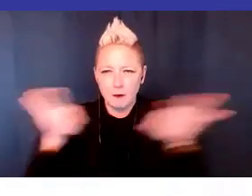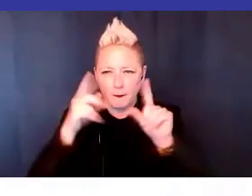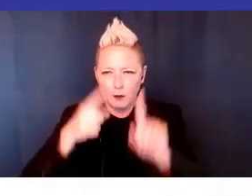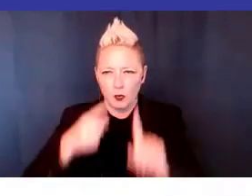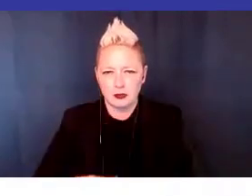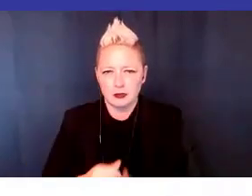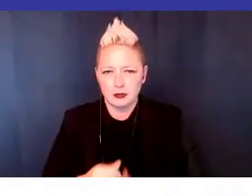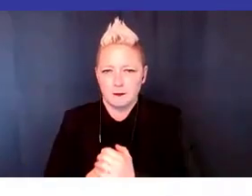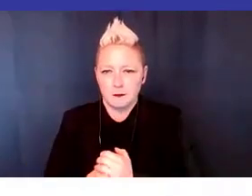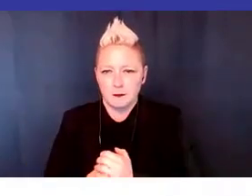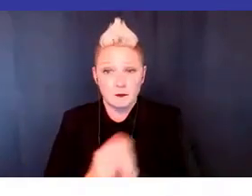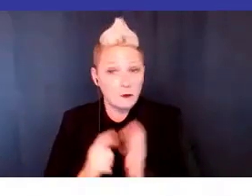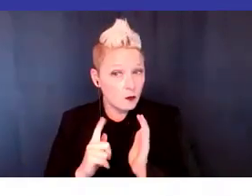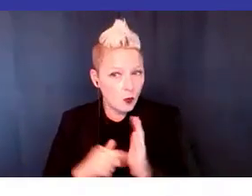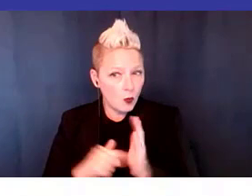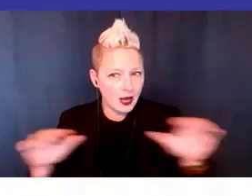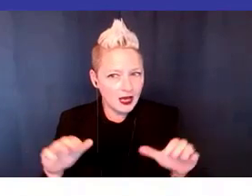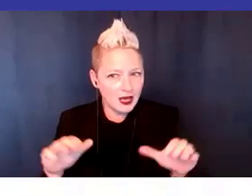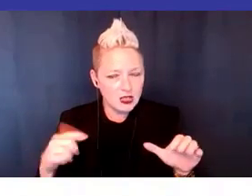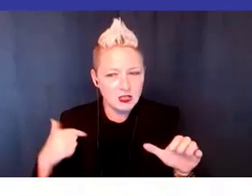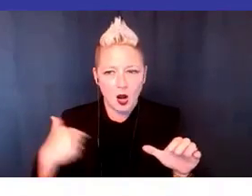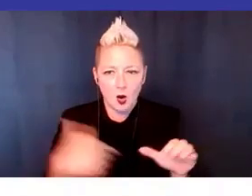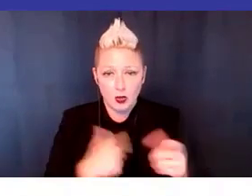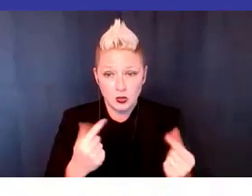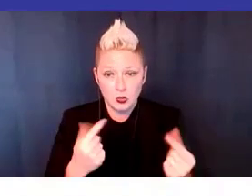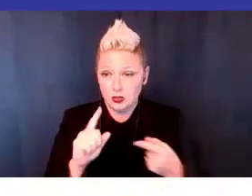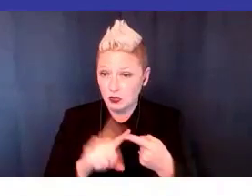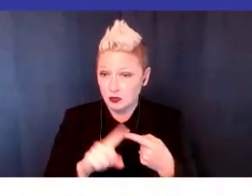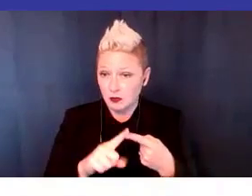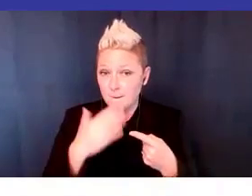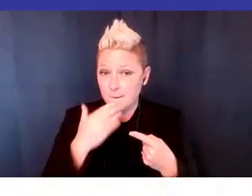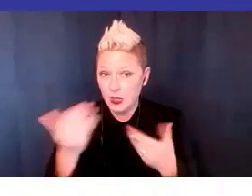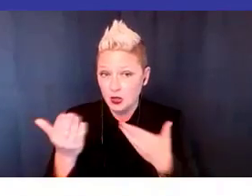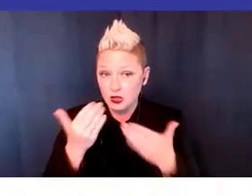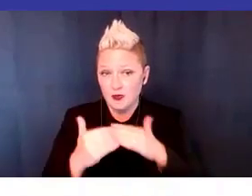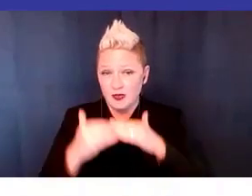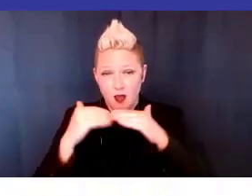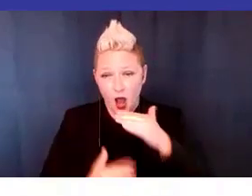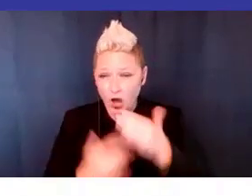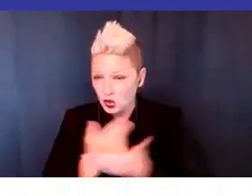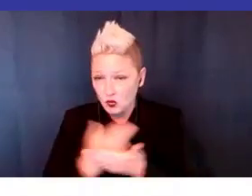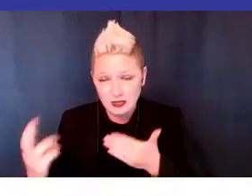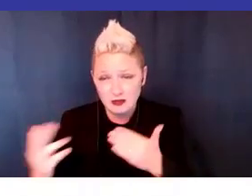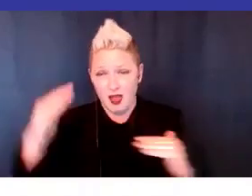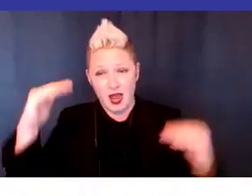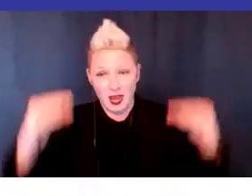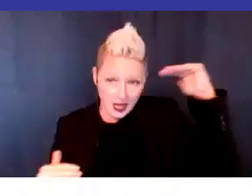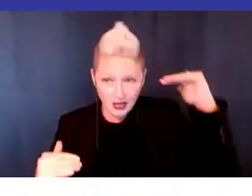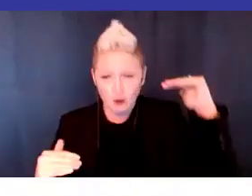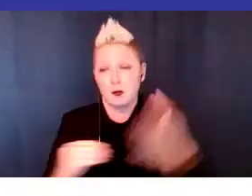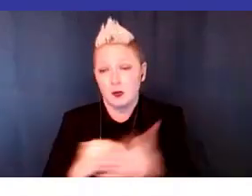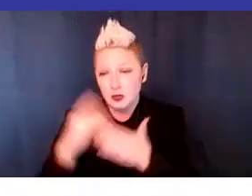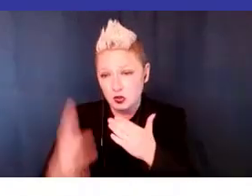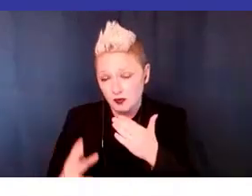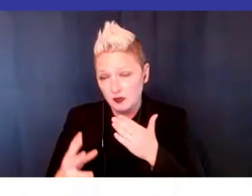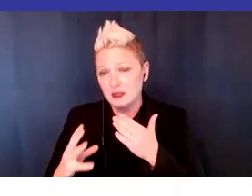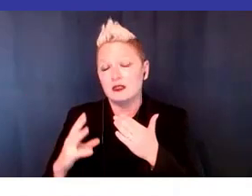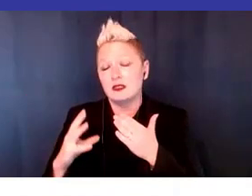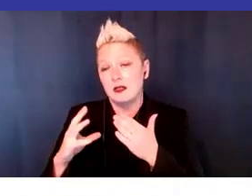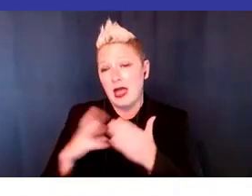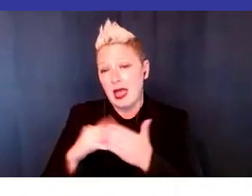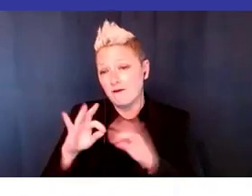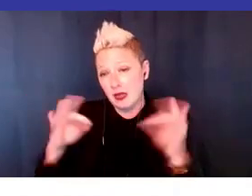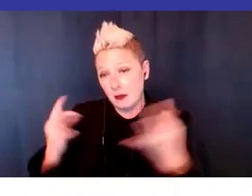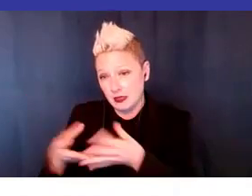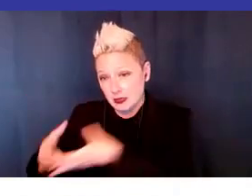What actions are we taking to better serve the most under-resourced and inequitably served students and families?